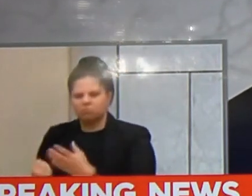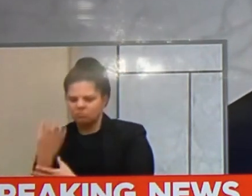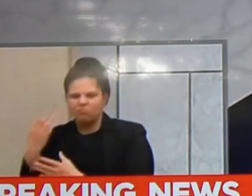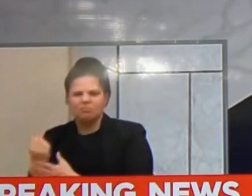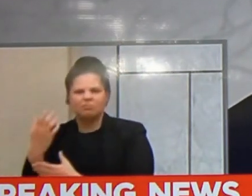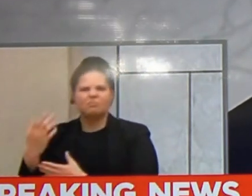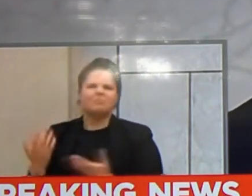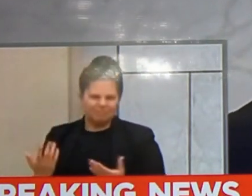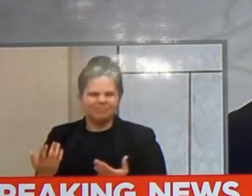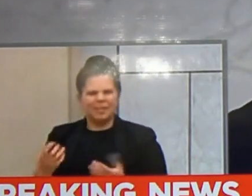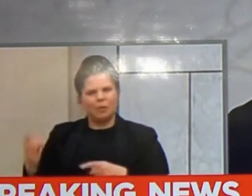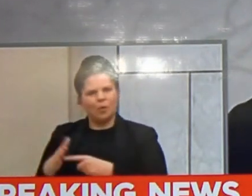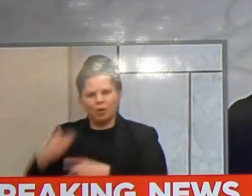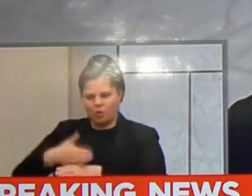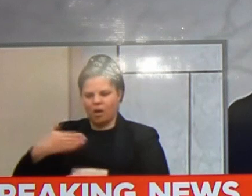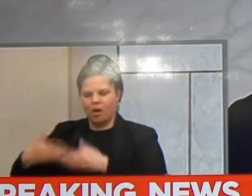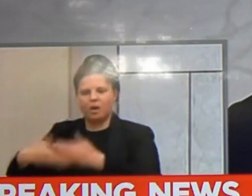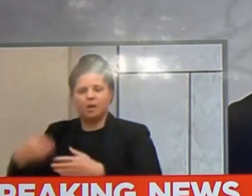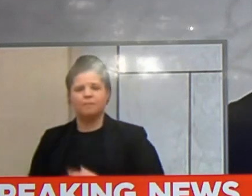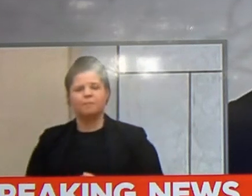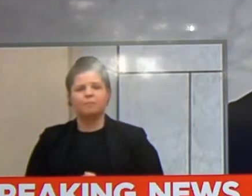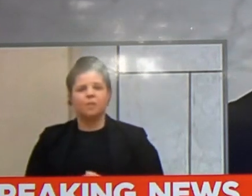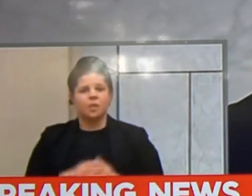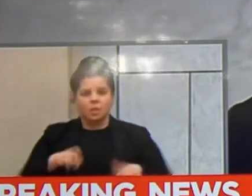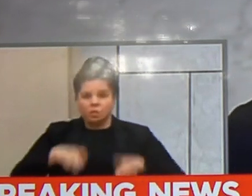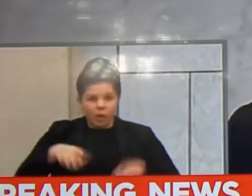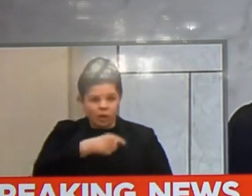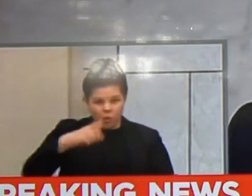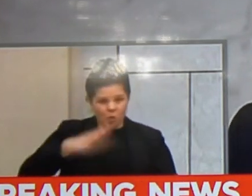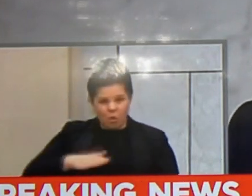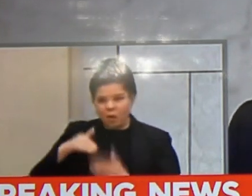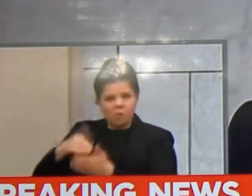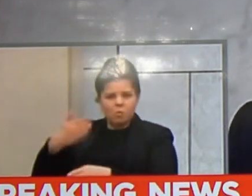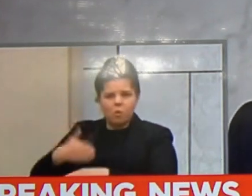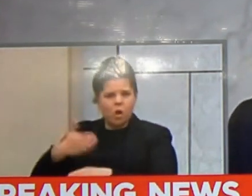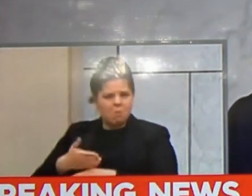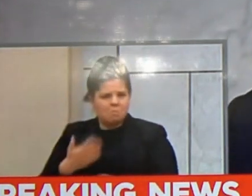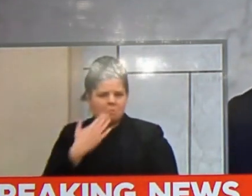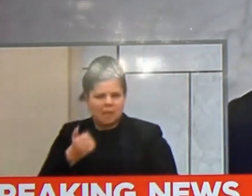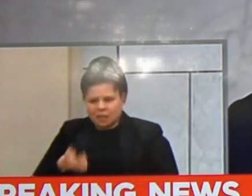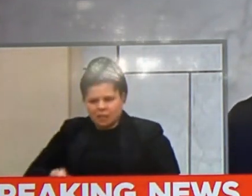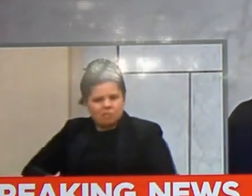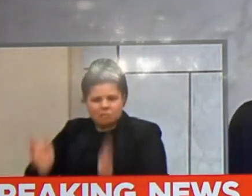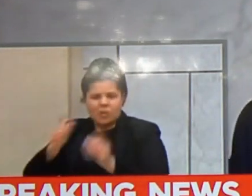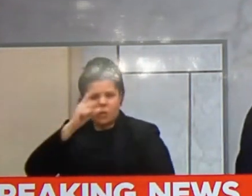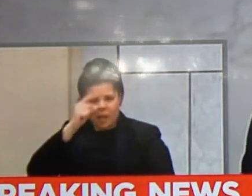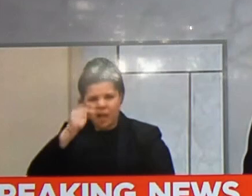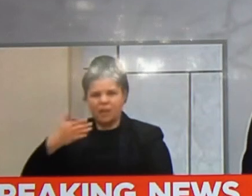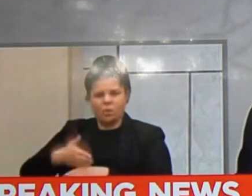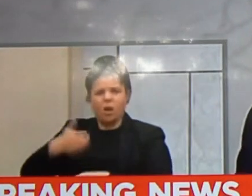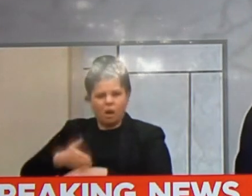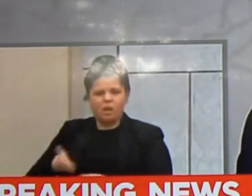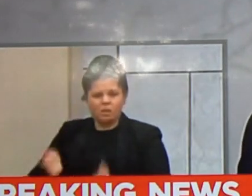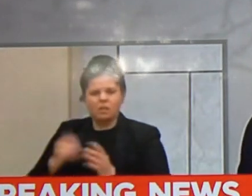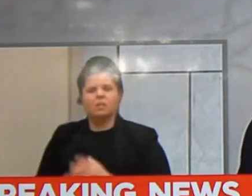Now, of course, Australians who want to do that work, then please do. Get out there and do that work, and there'll be opportunities there for working holiday